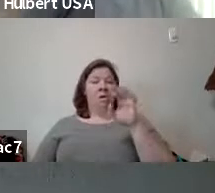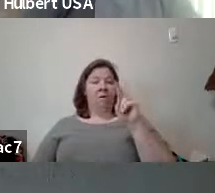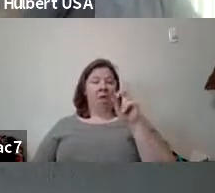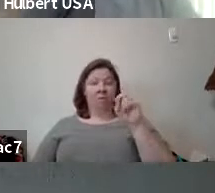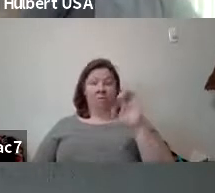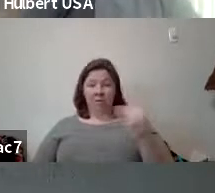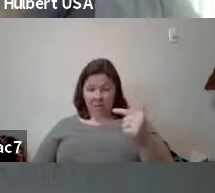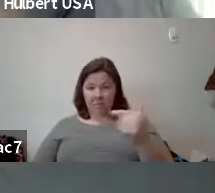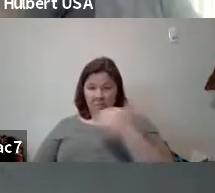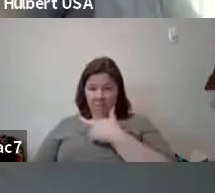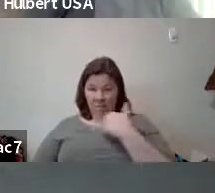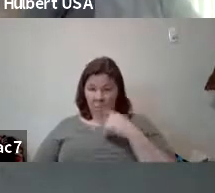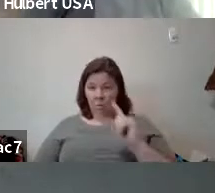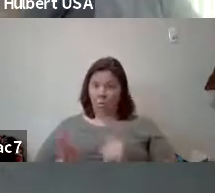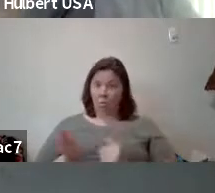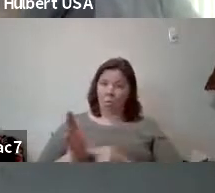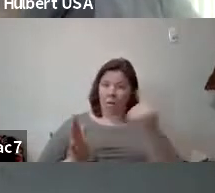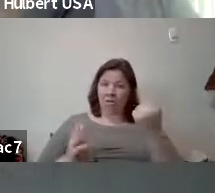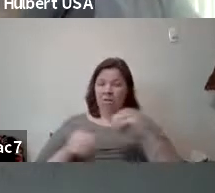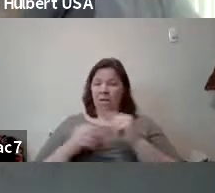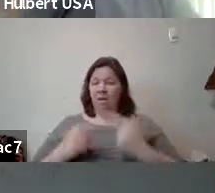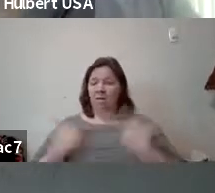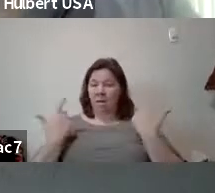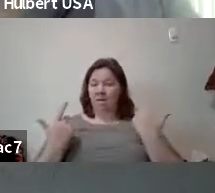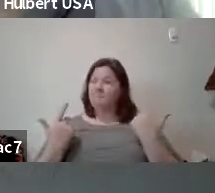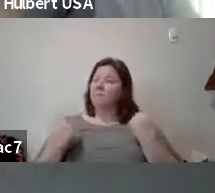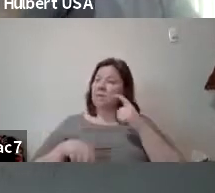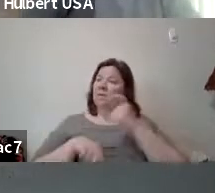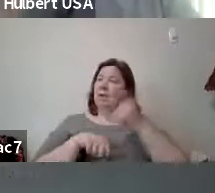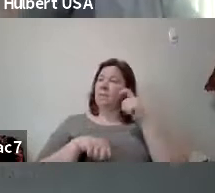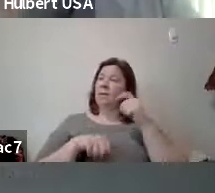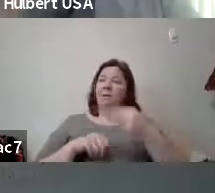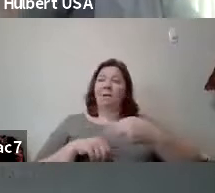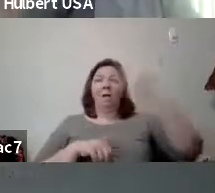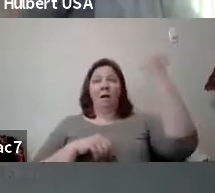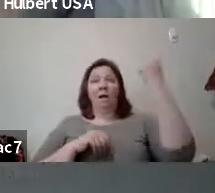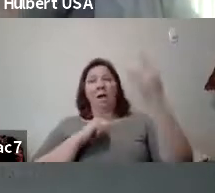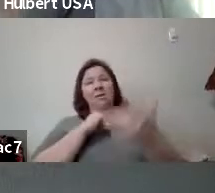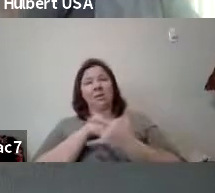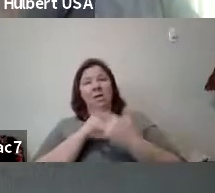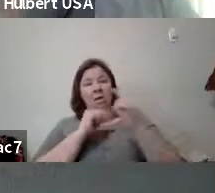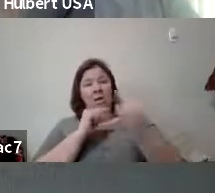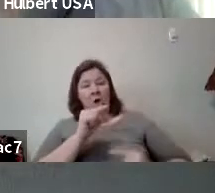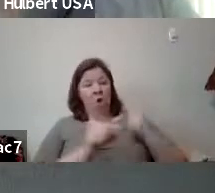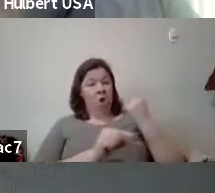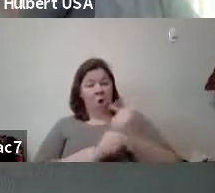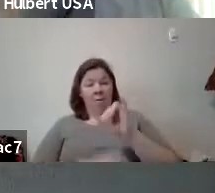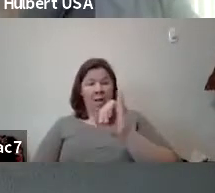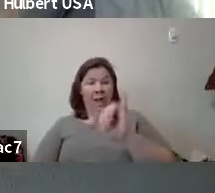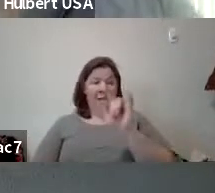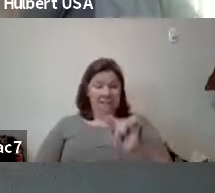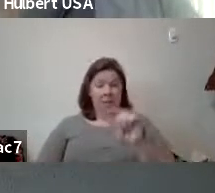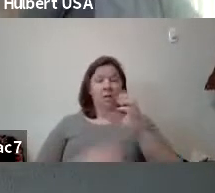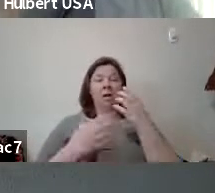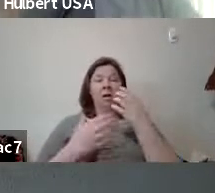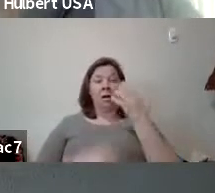lifetime opportunity to become a founding member of a high-tech global IT company that has got